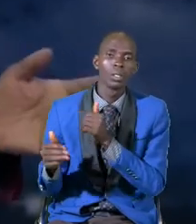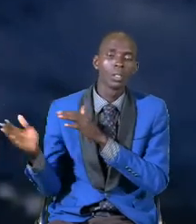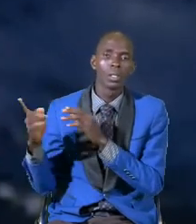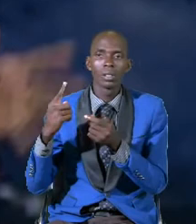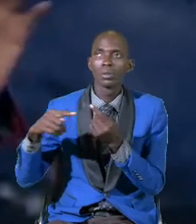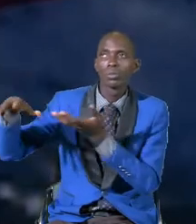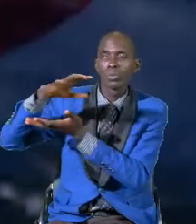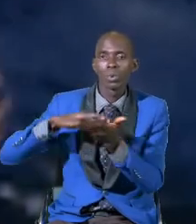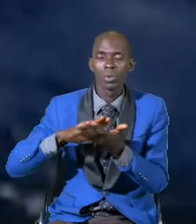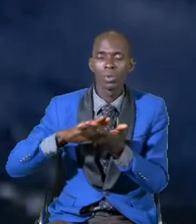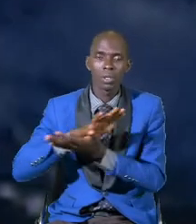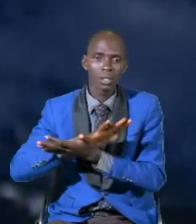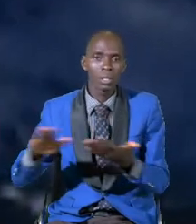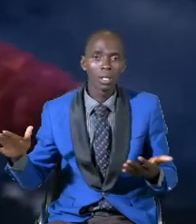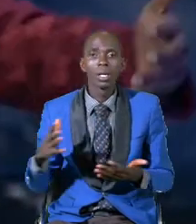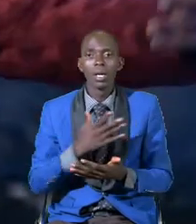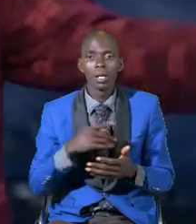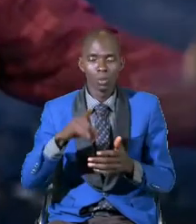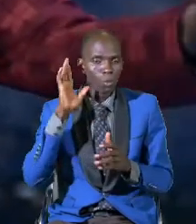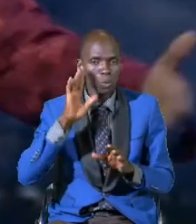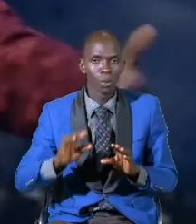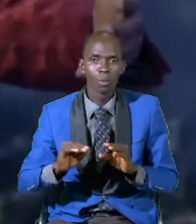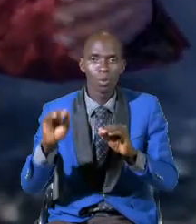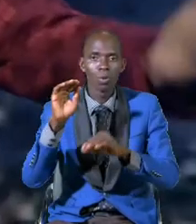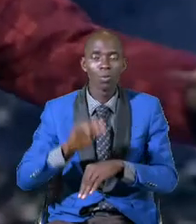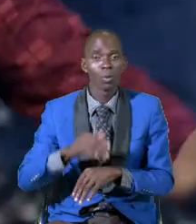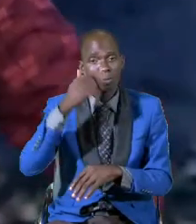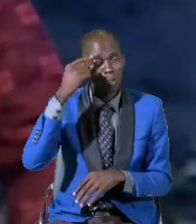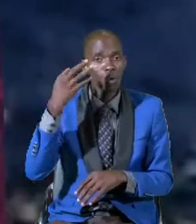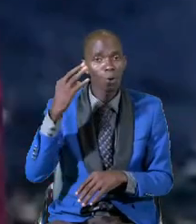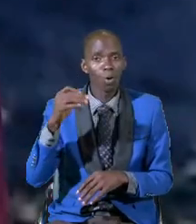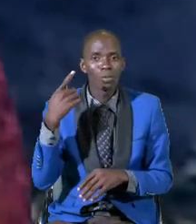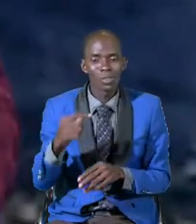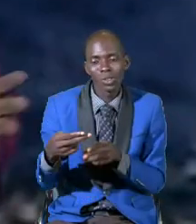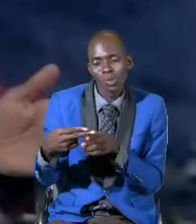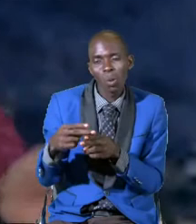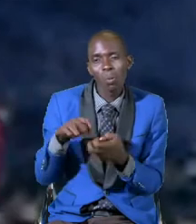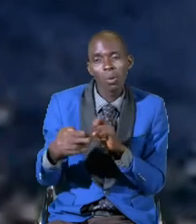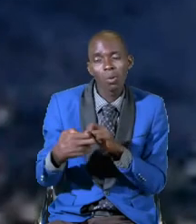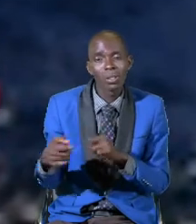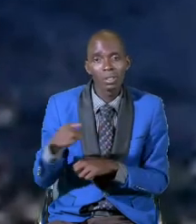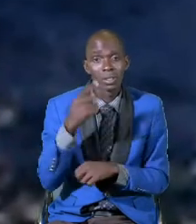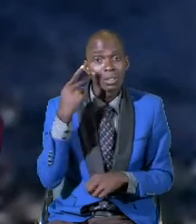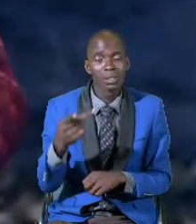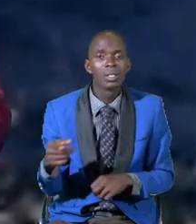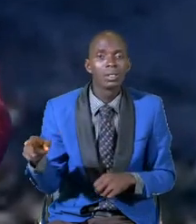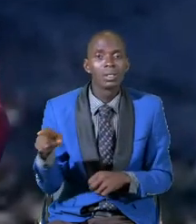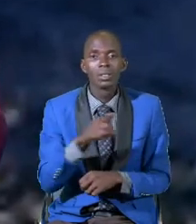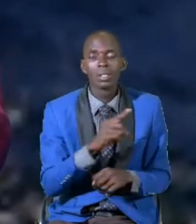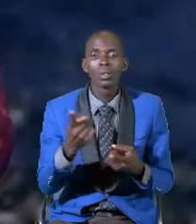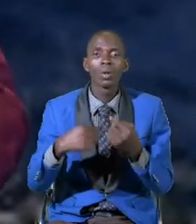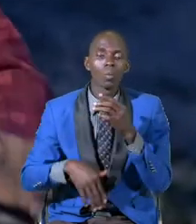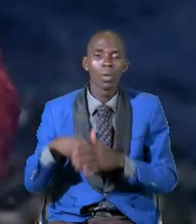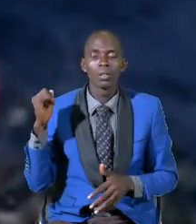way clear, and then you can move on. Because of the temporary things they see, they cop out, they check